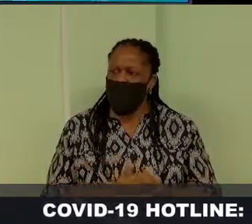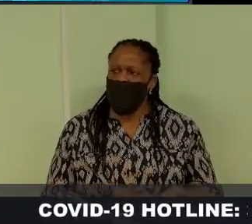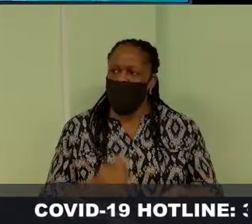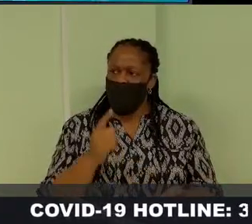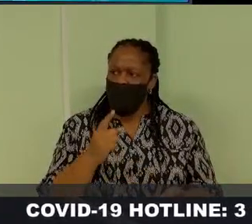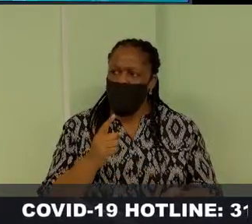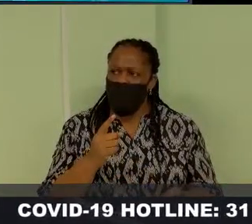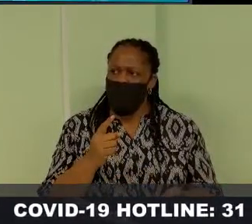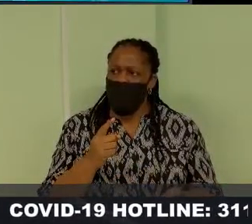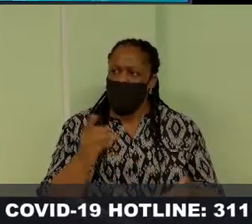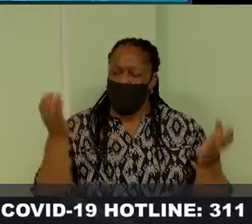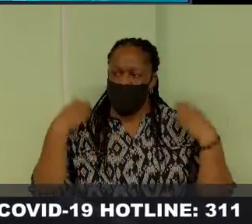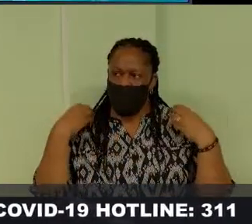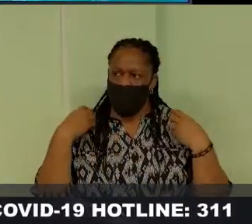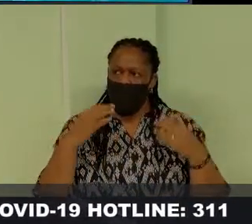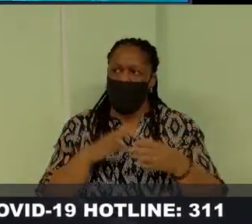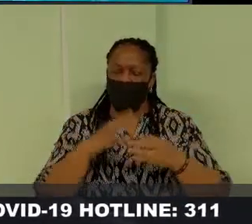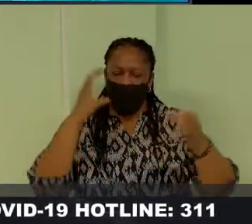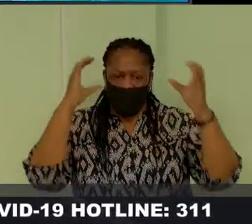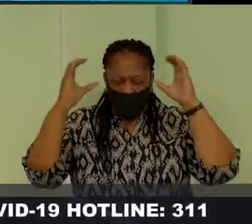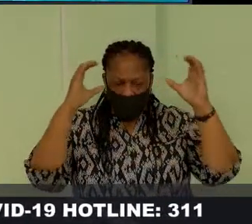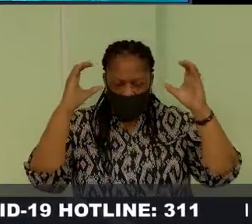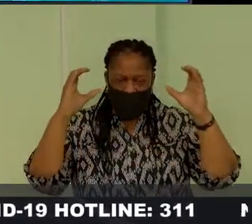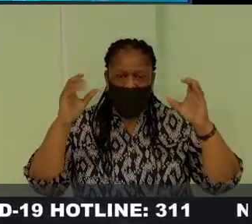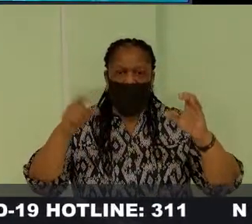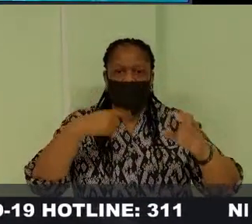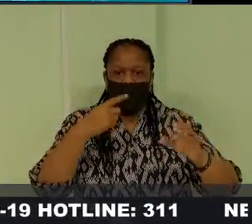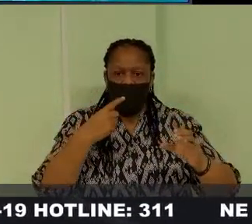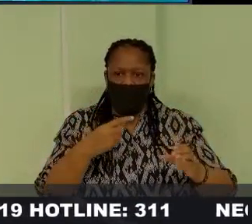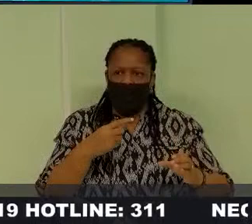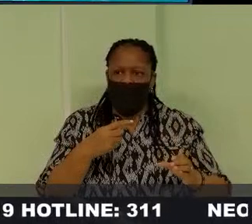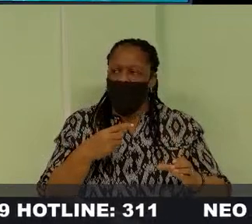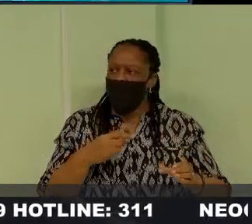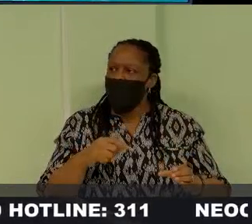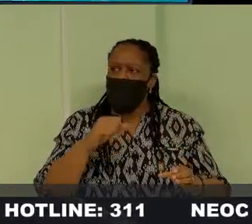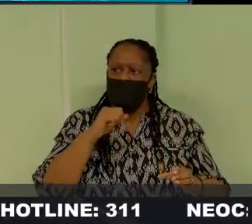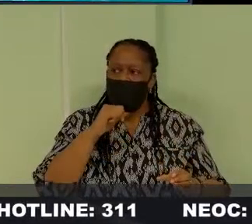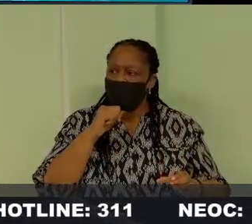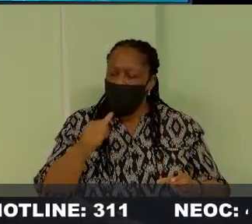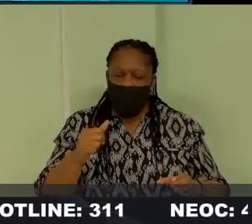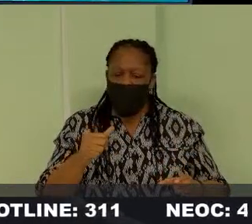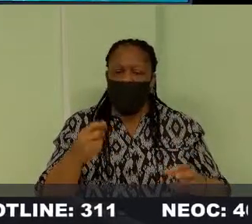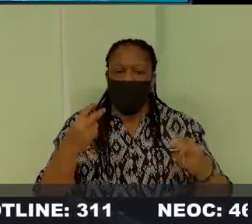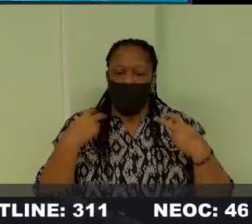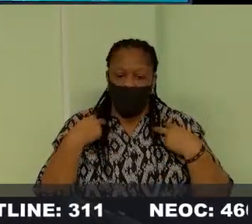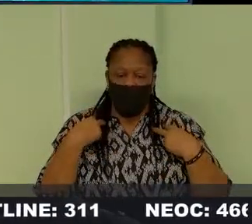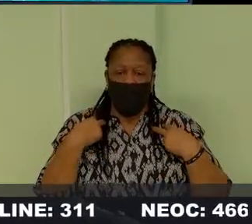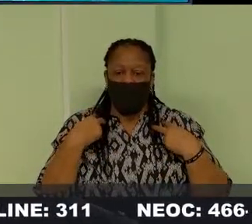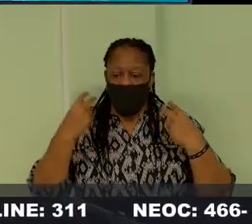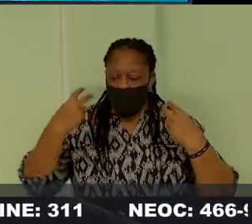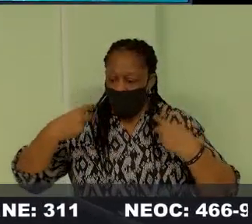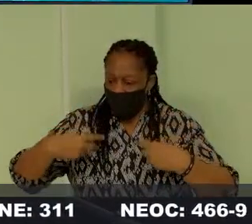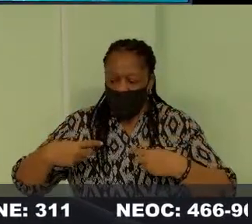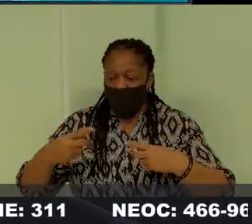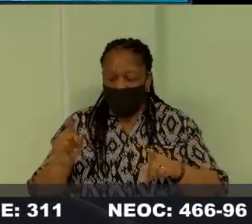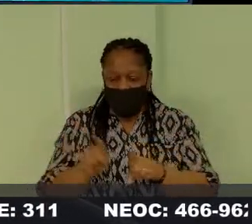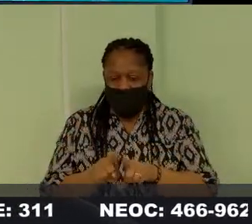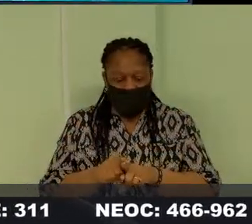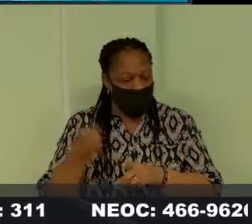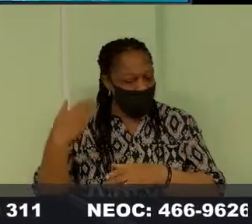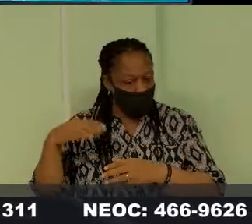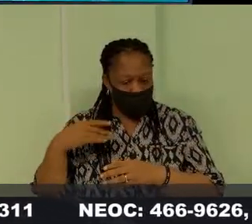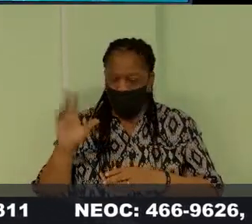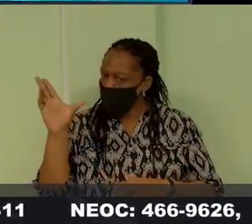is with a virtual platform. And so if you are thinking about Carnival in the way it used to